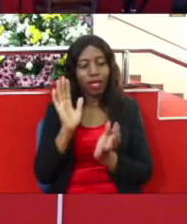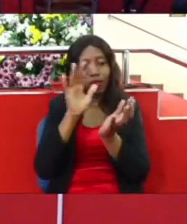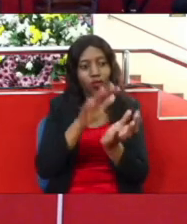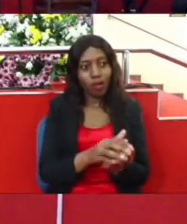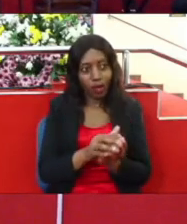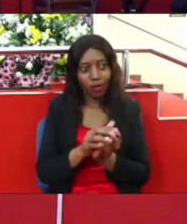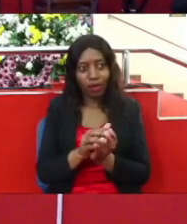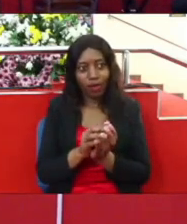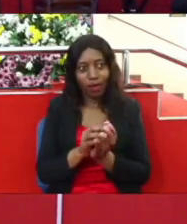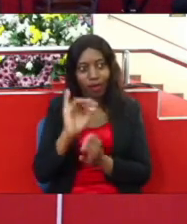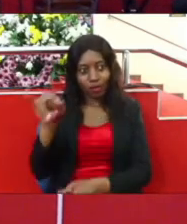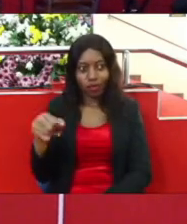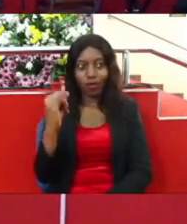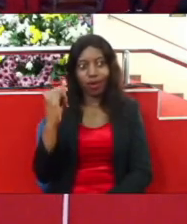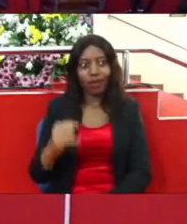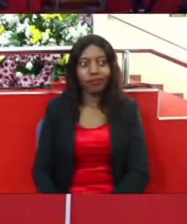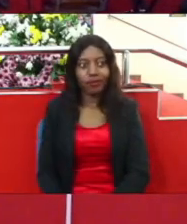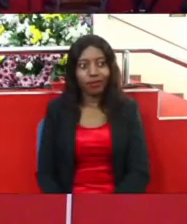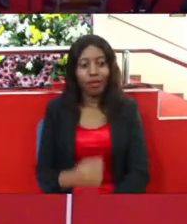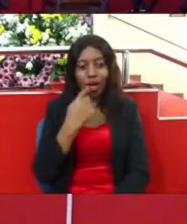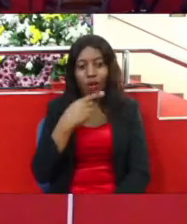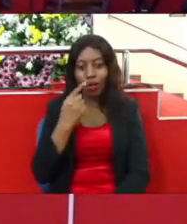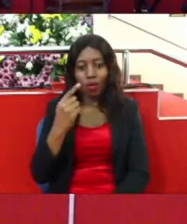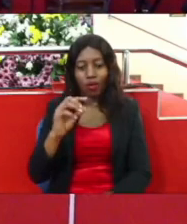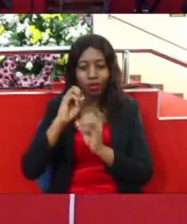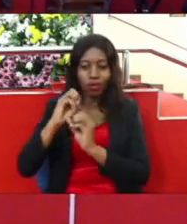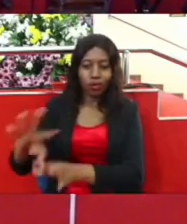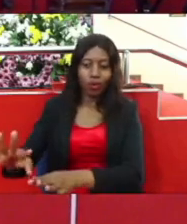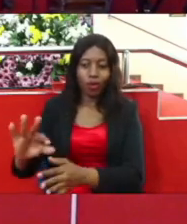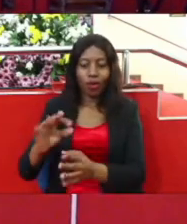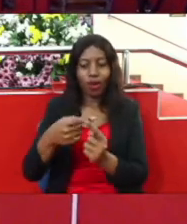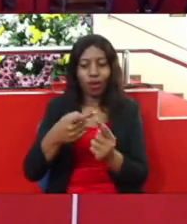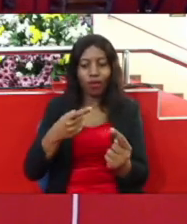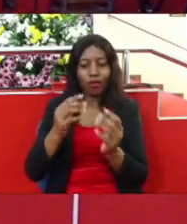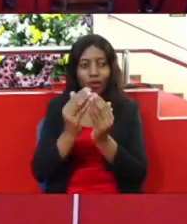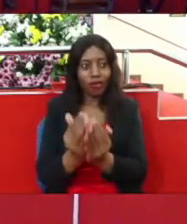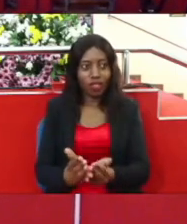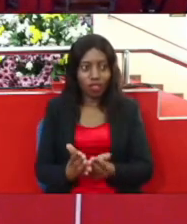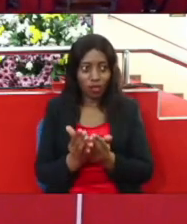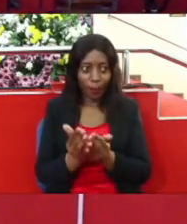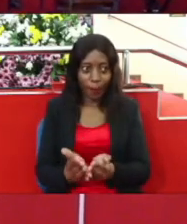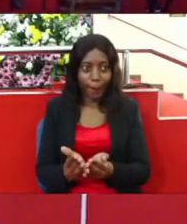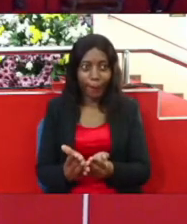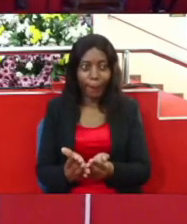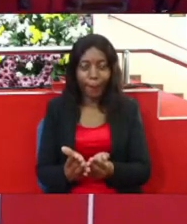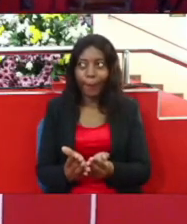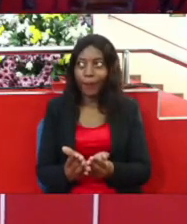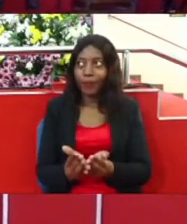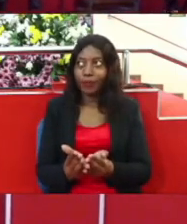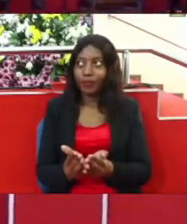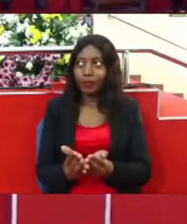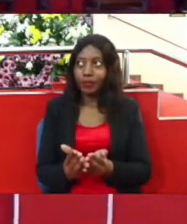from the ship. Na kuamuru uende umeze huyu jamaa ambaye anatupwa toka kwenye. And as he's being dropped. Merikebu. Na anapo tupwa,